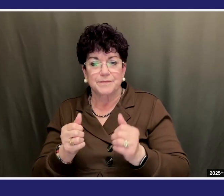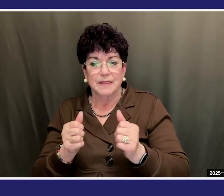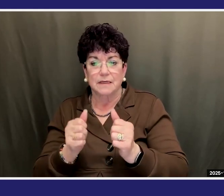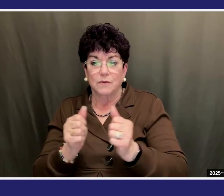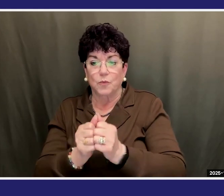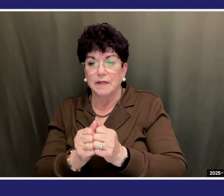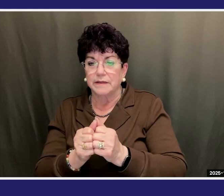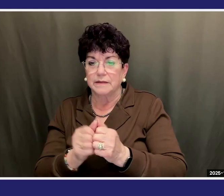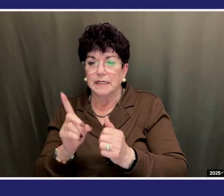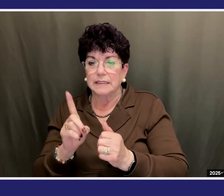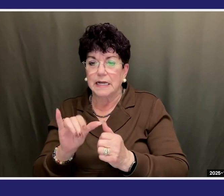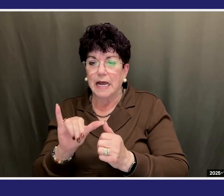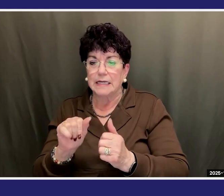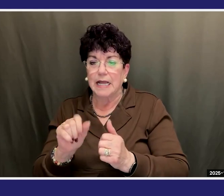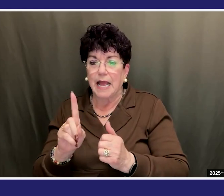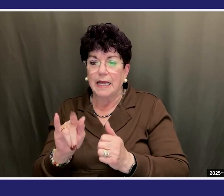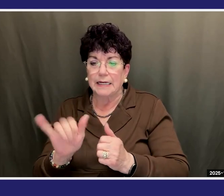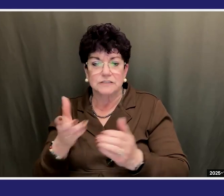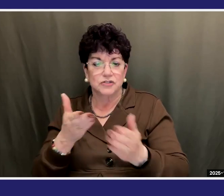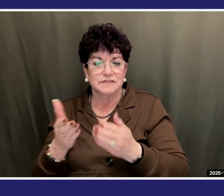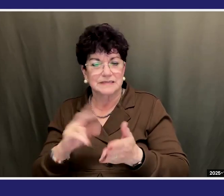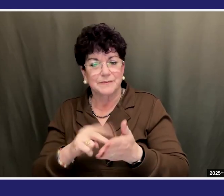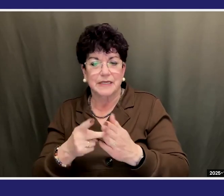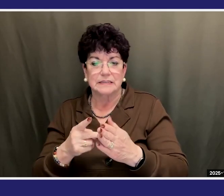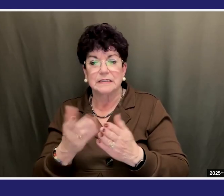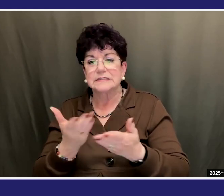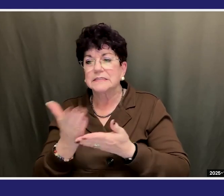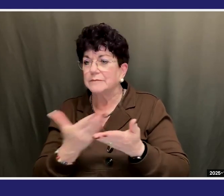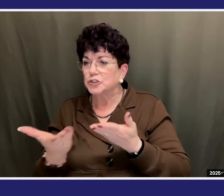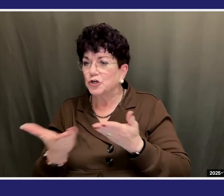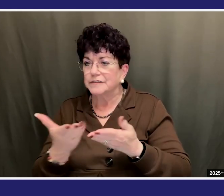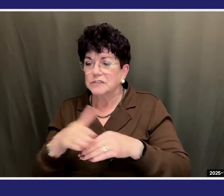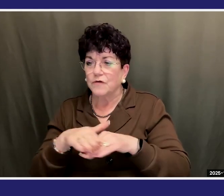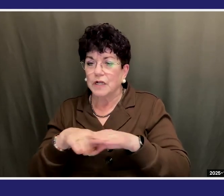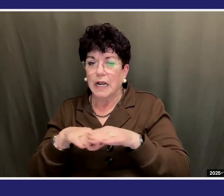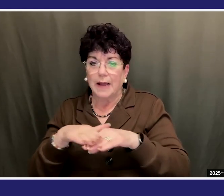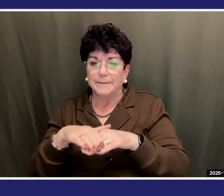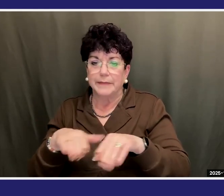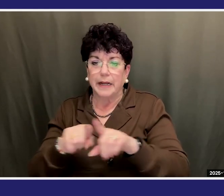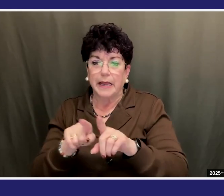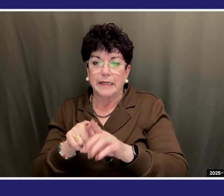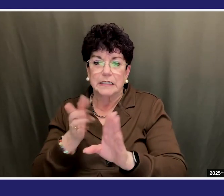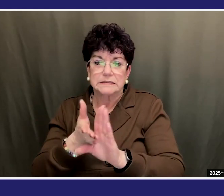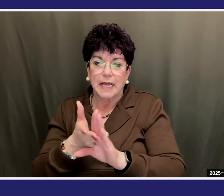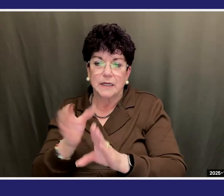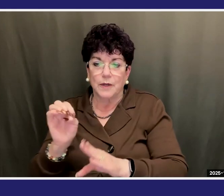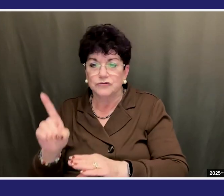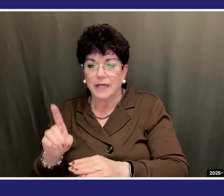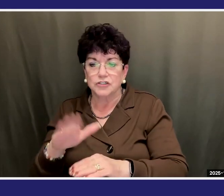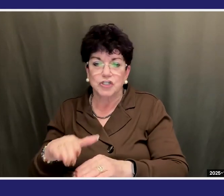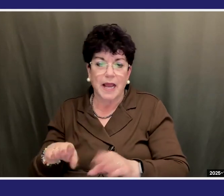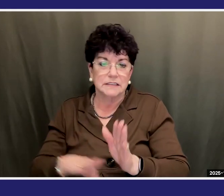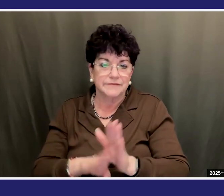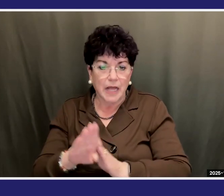services, which is similar prevention services that overlap: psychoeducation, child development support. It's great to see